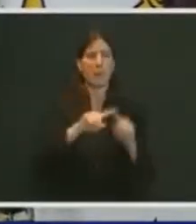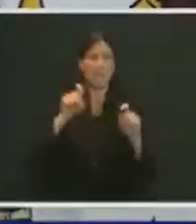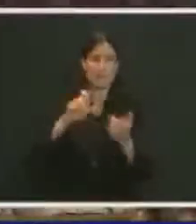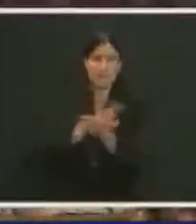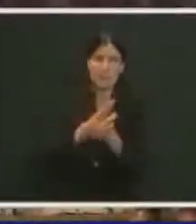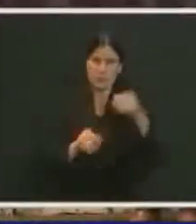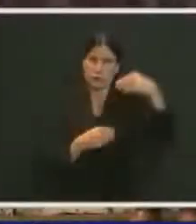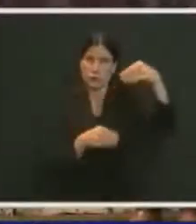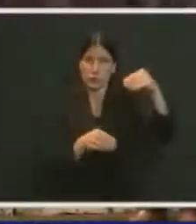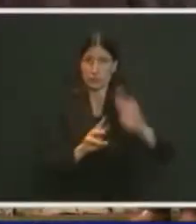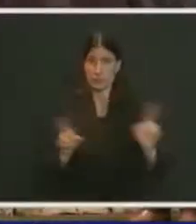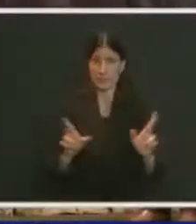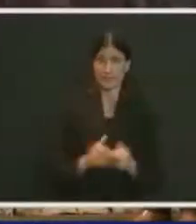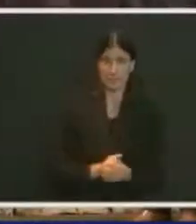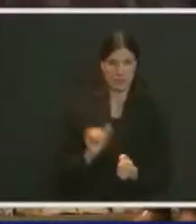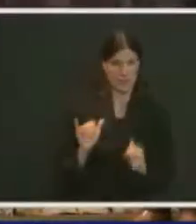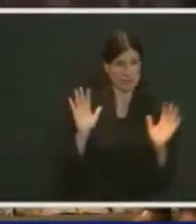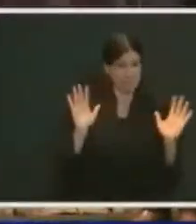back.